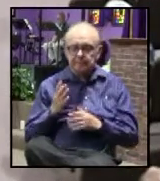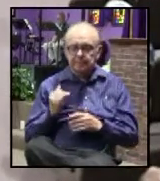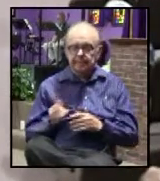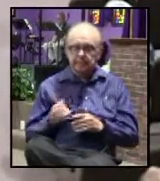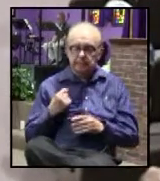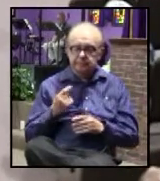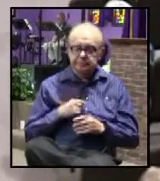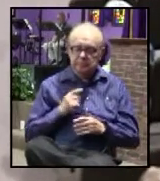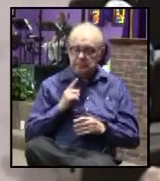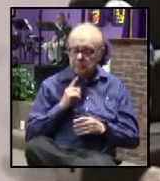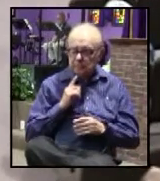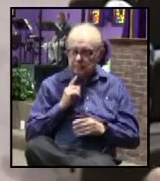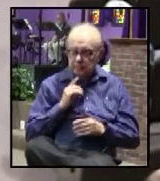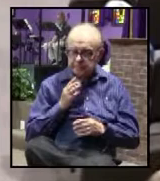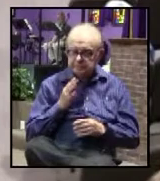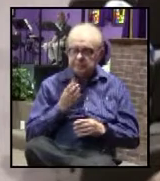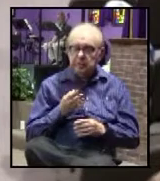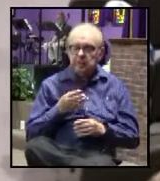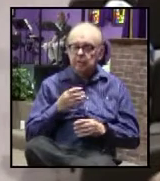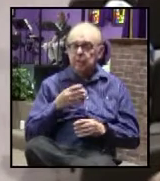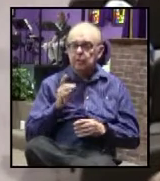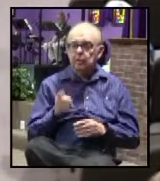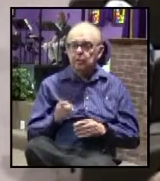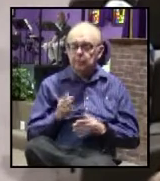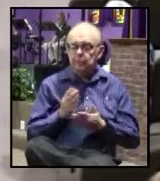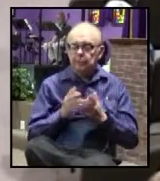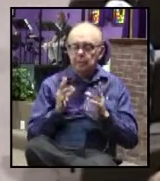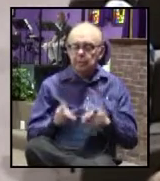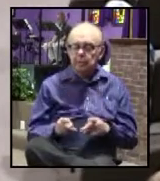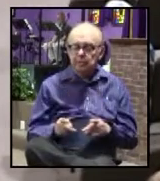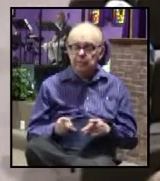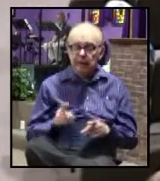Because guess what? You are somebody's one at one point.